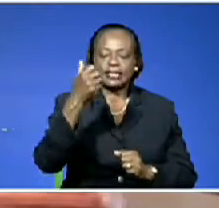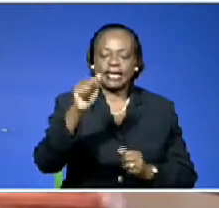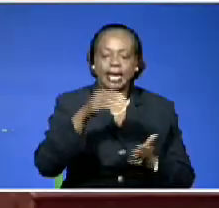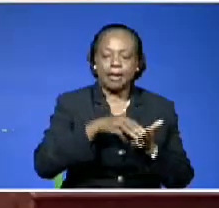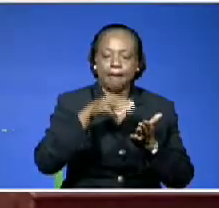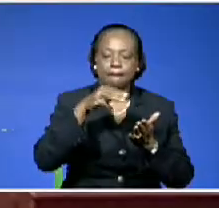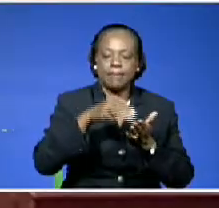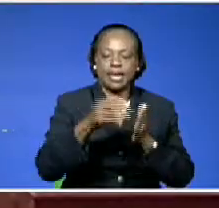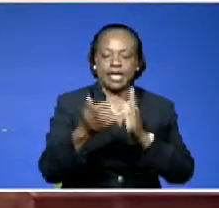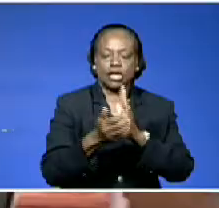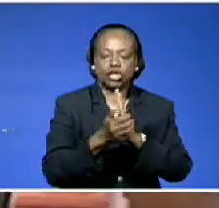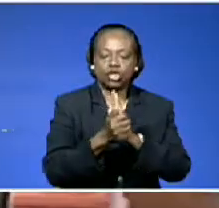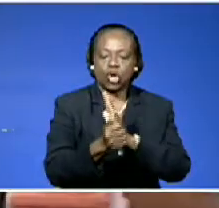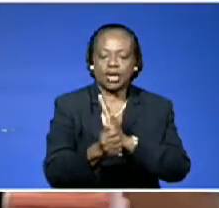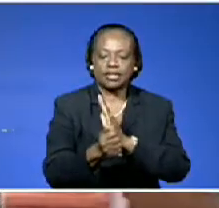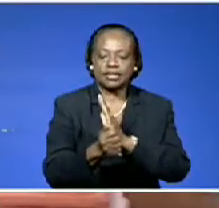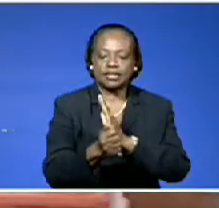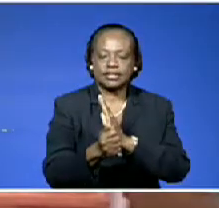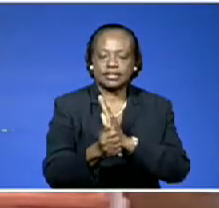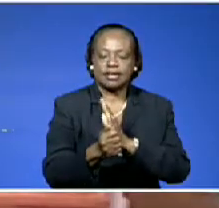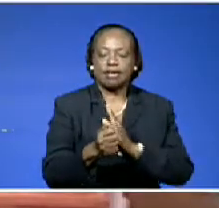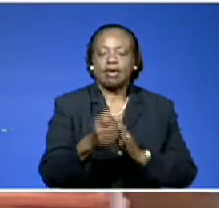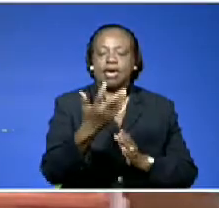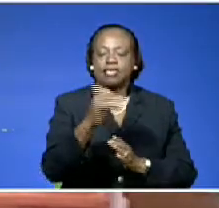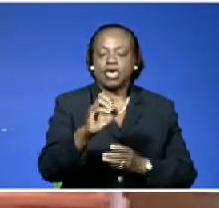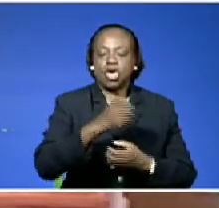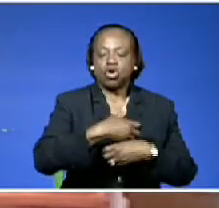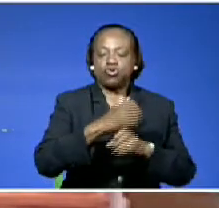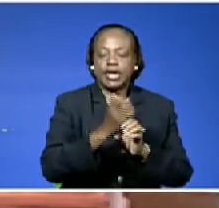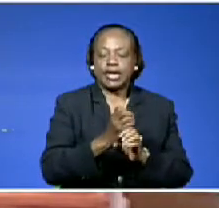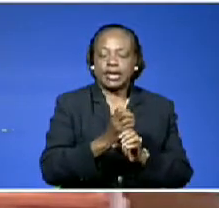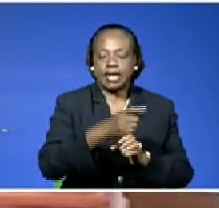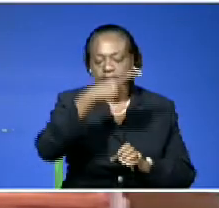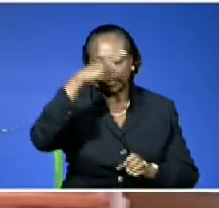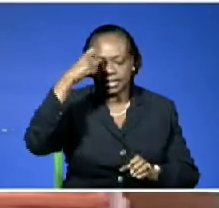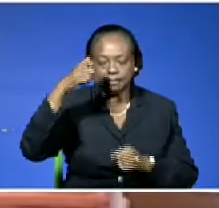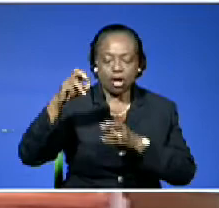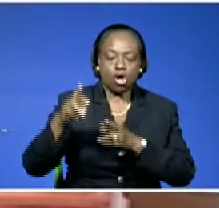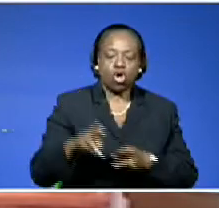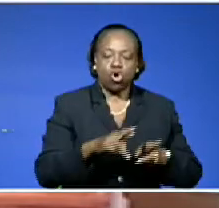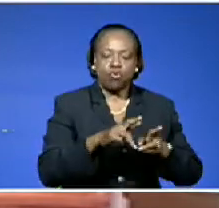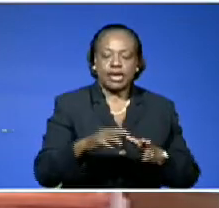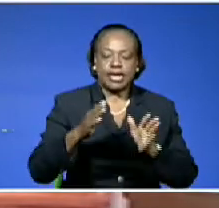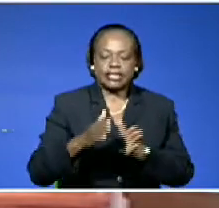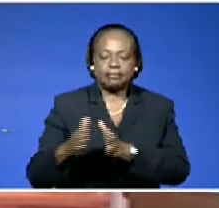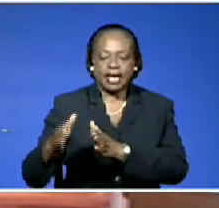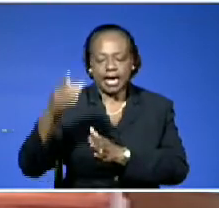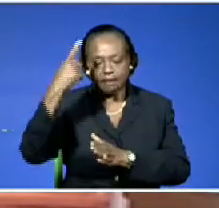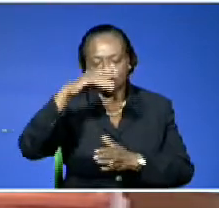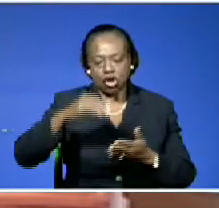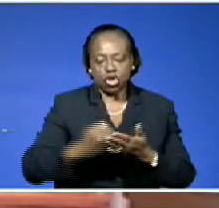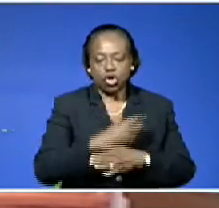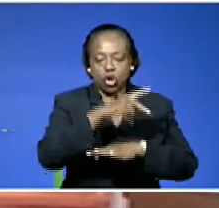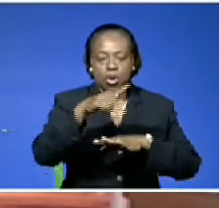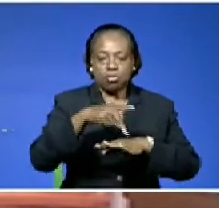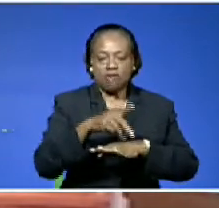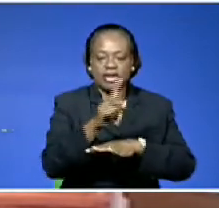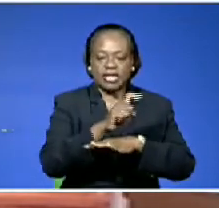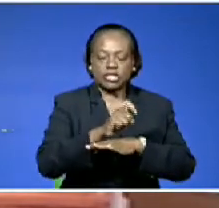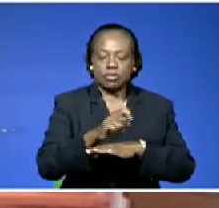$10 million. Mr. Speaker, they've created a summer readiness plan for New Providence, for Exoma, and for Abaco, and for Bimini.